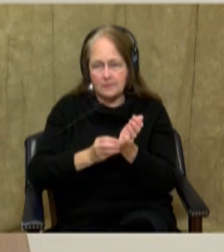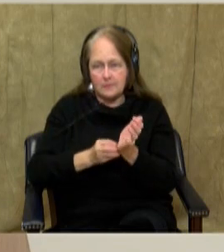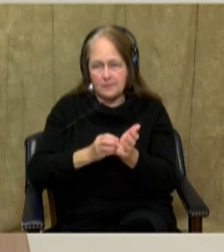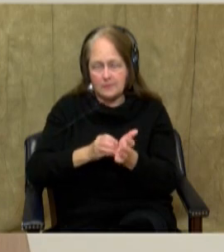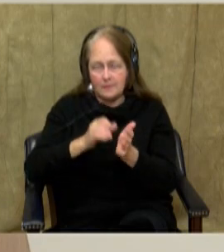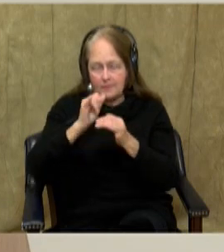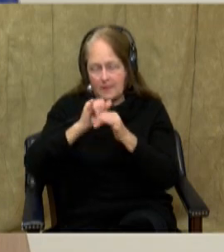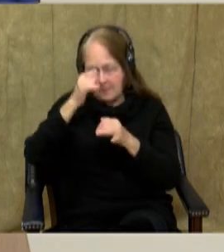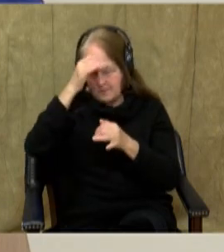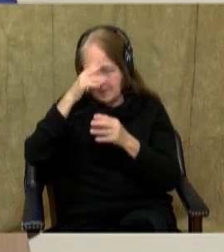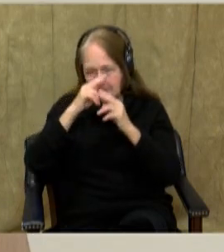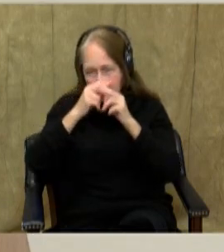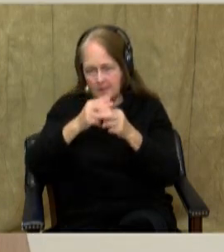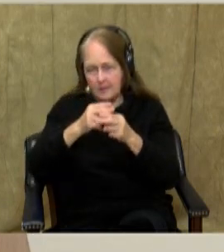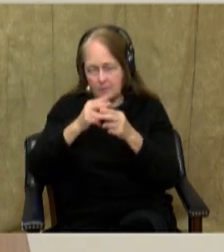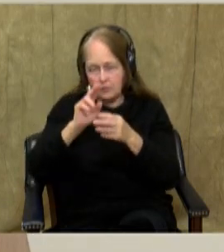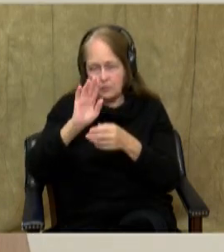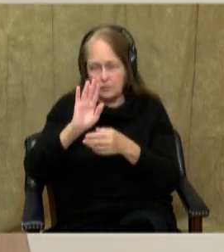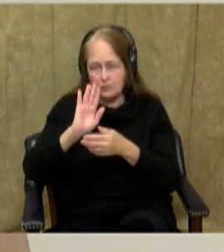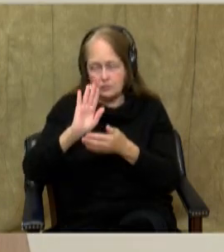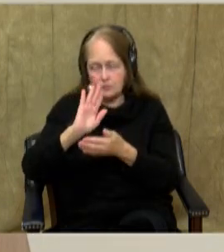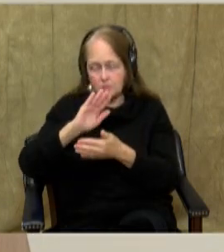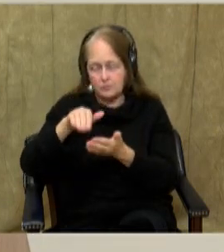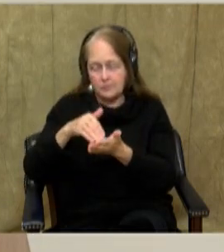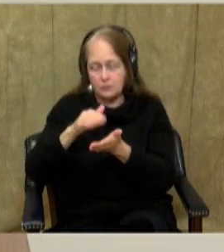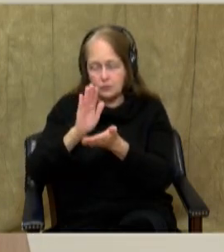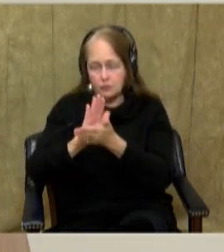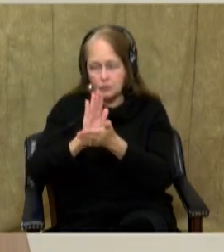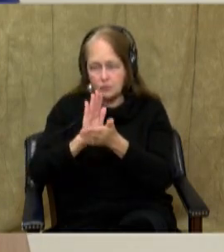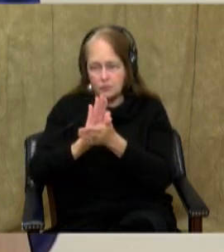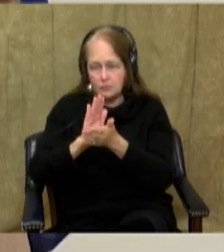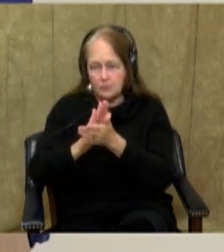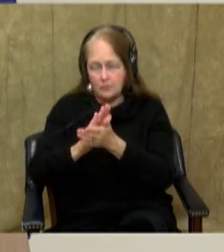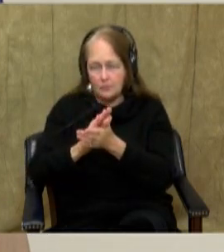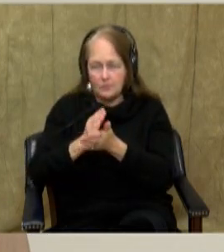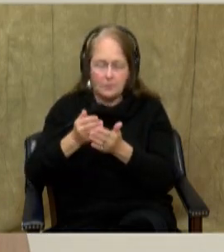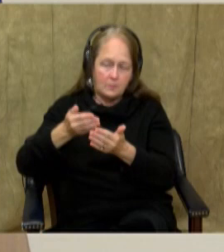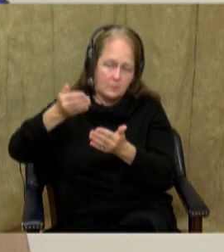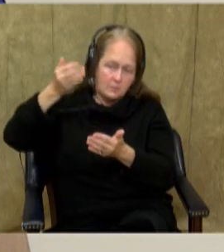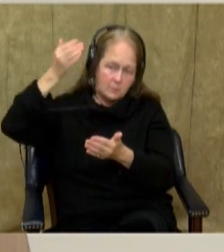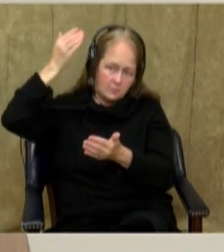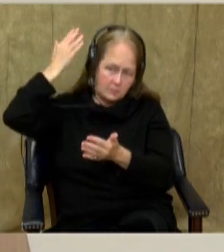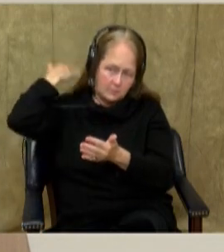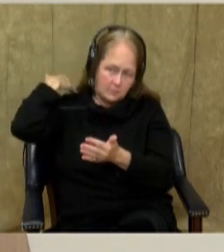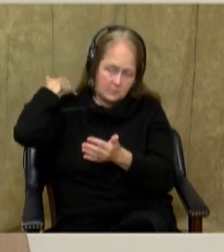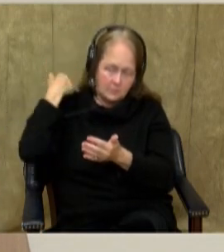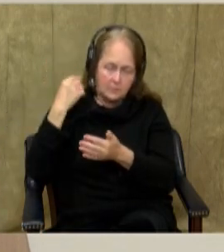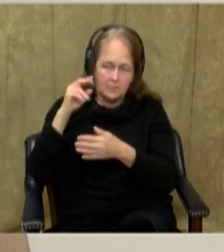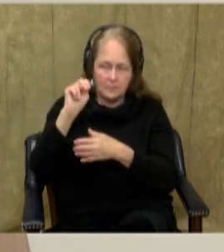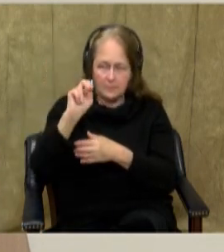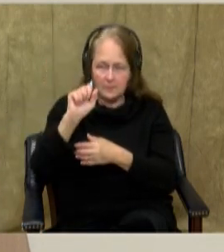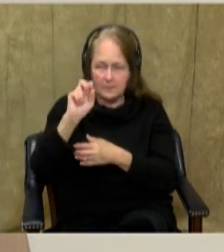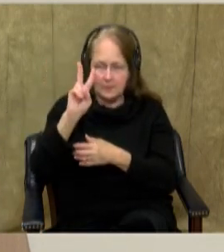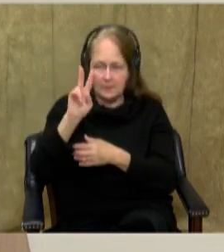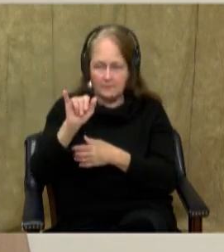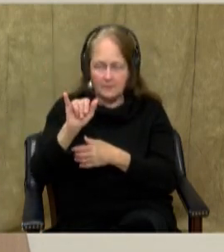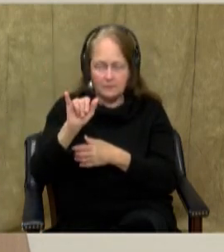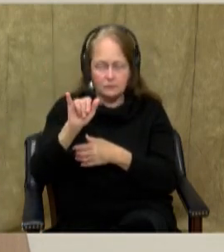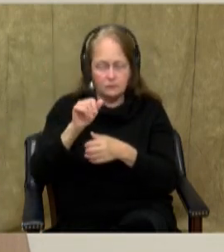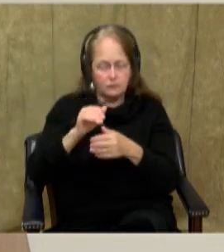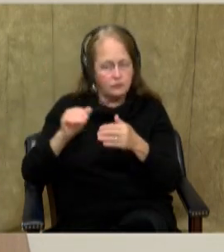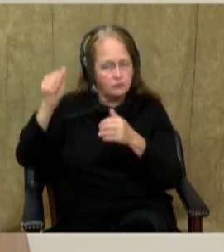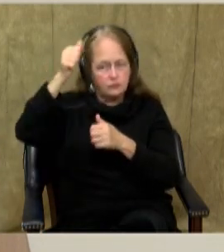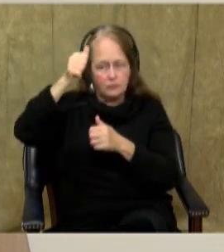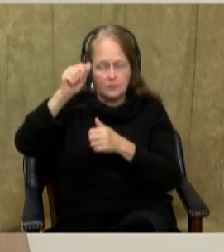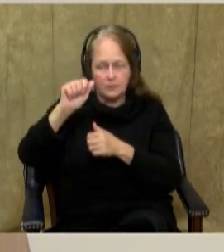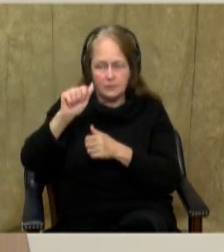Senator Jeremiah Denton. Now, before he became a senator, he was a Navy Rear Admiral